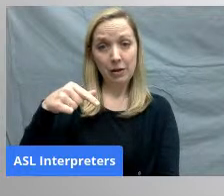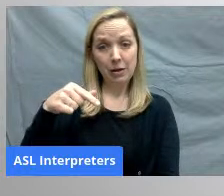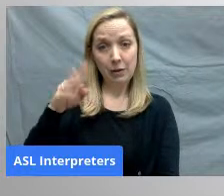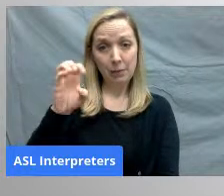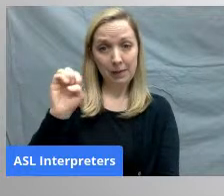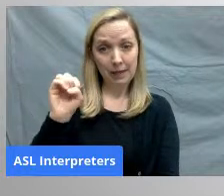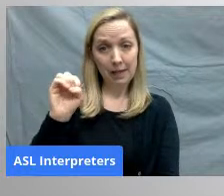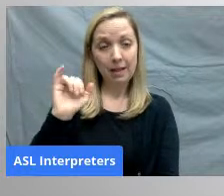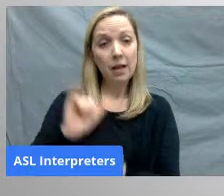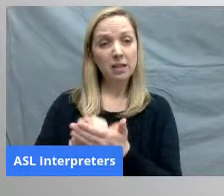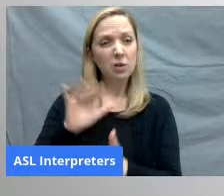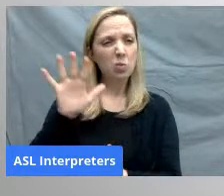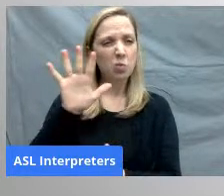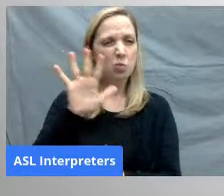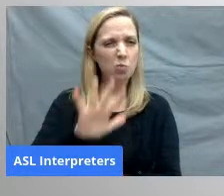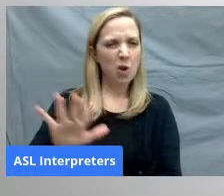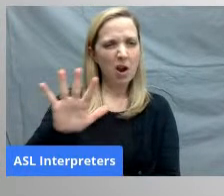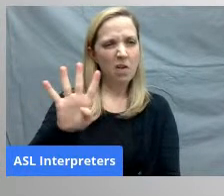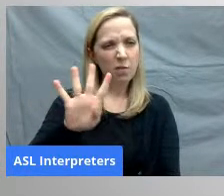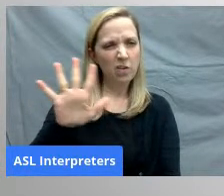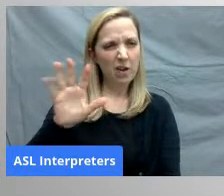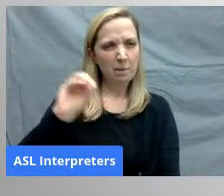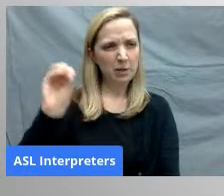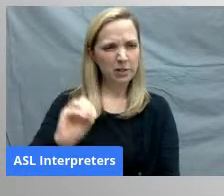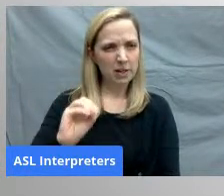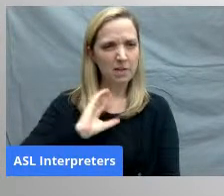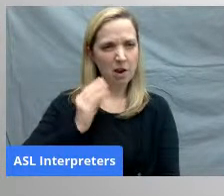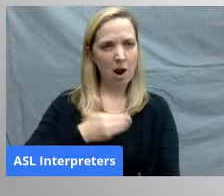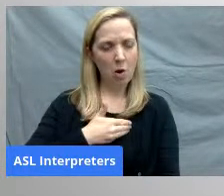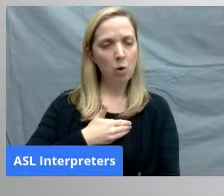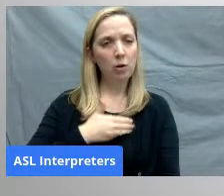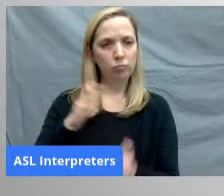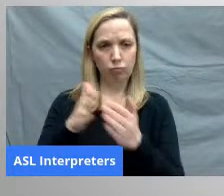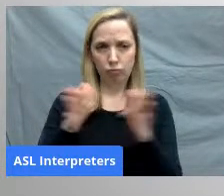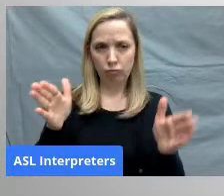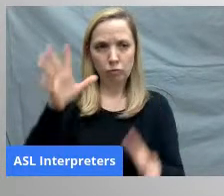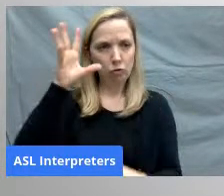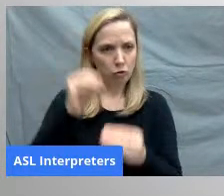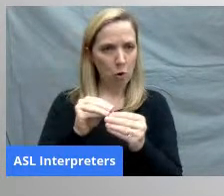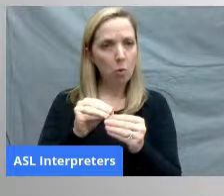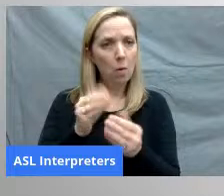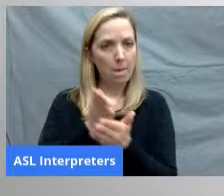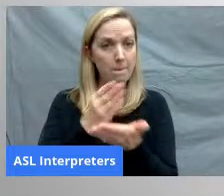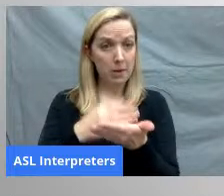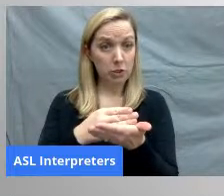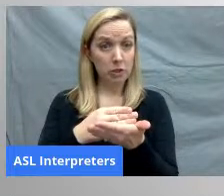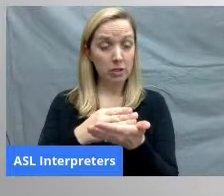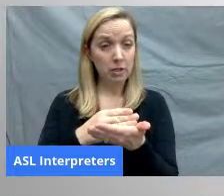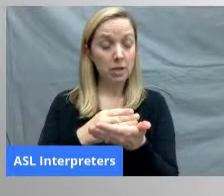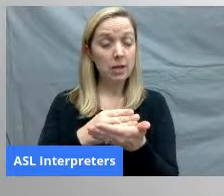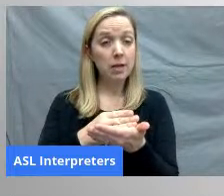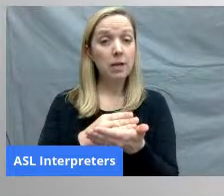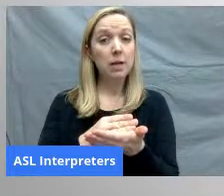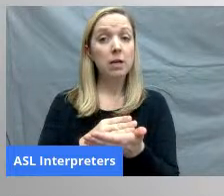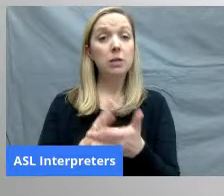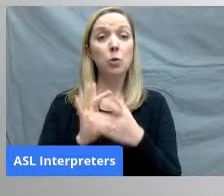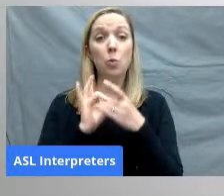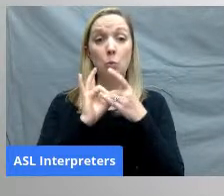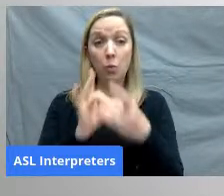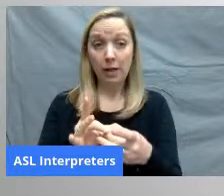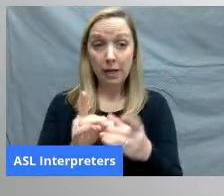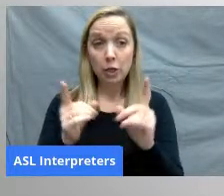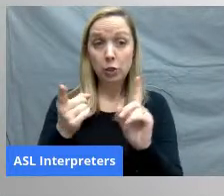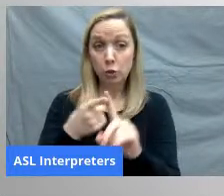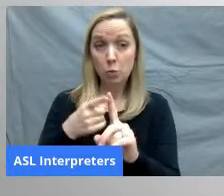our overall budget, that is a direct, it's directly tied to those FTE counts. So